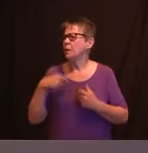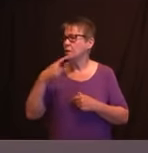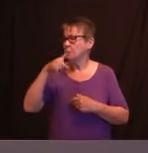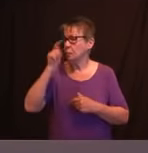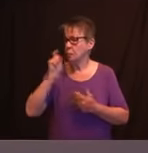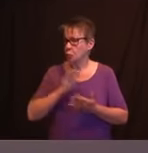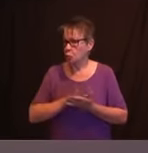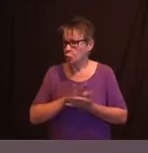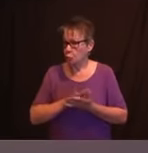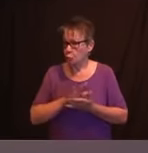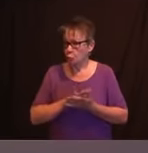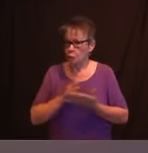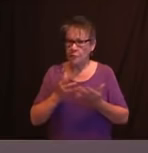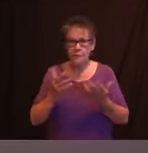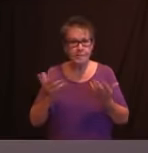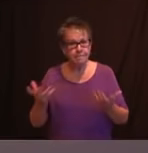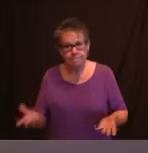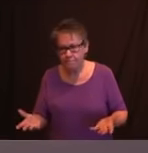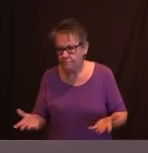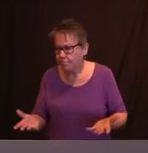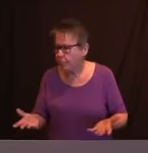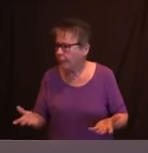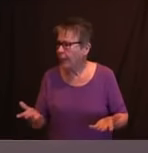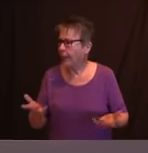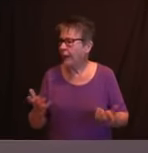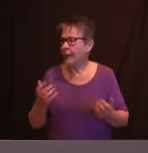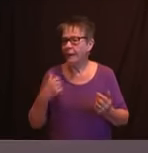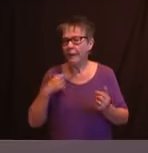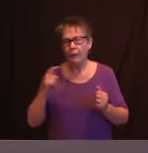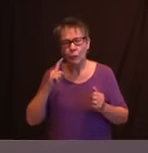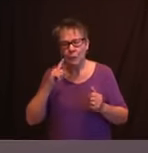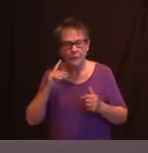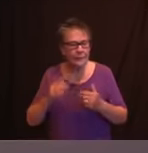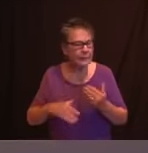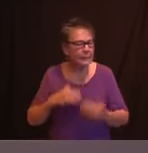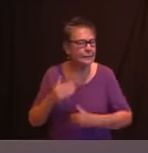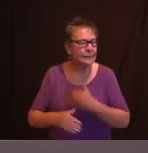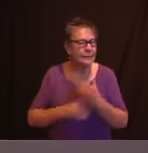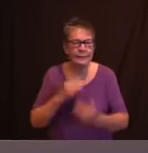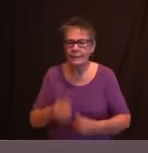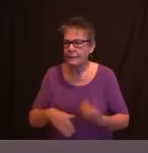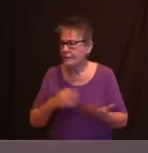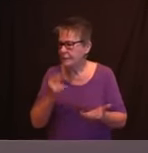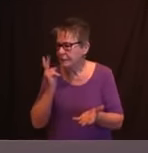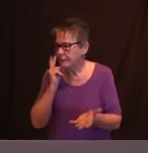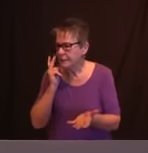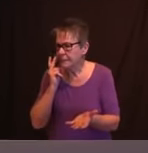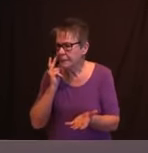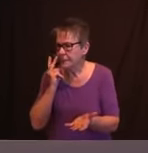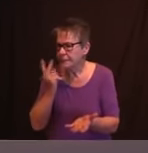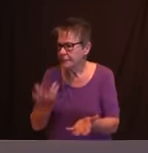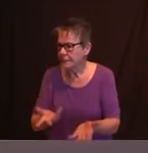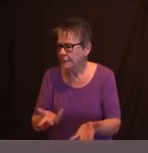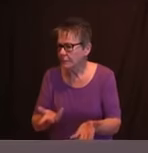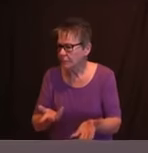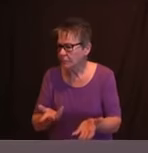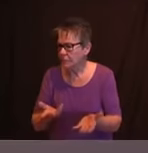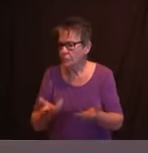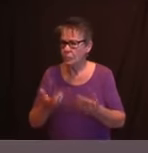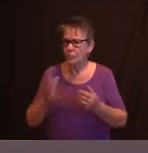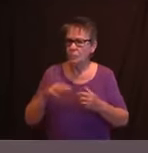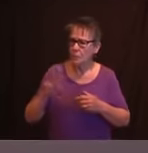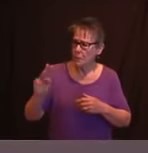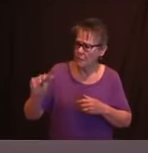We're working that through. I don't know, Matt, do you want to add anything to that? But not all states, even though we're largely harmonized, we're not doing things in